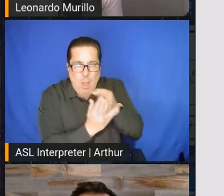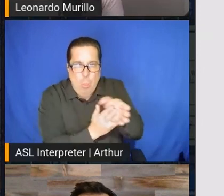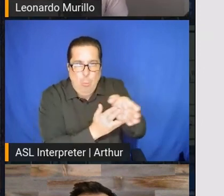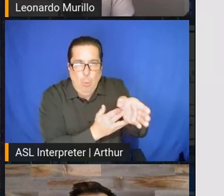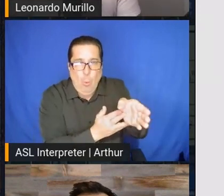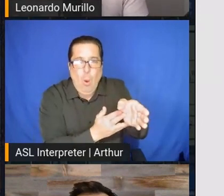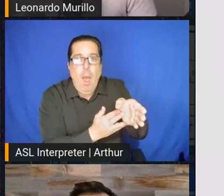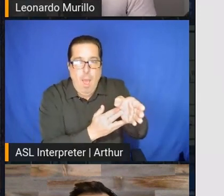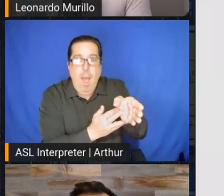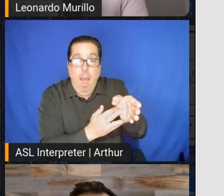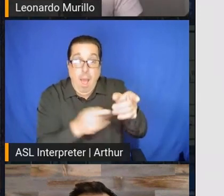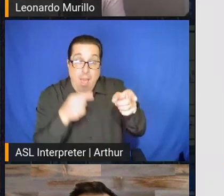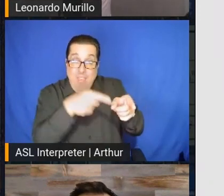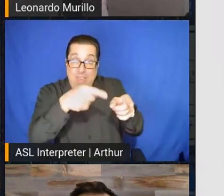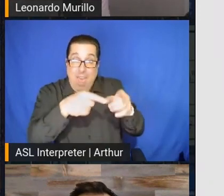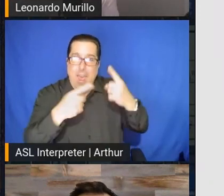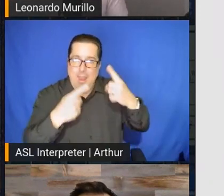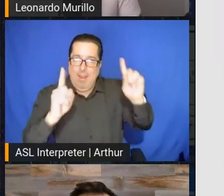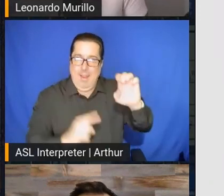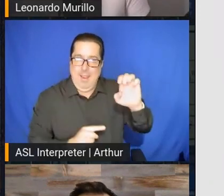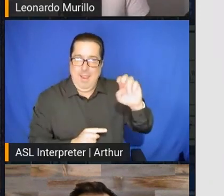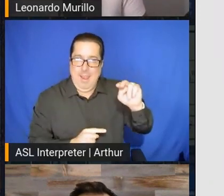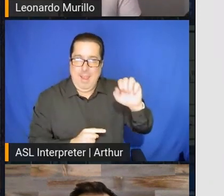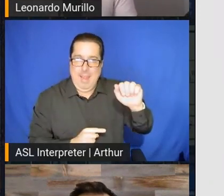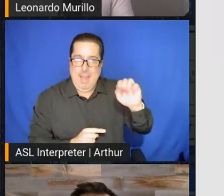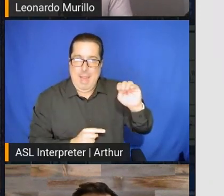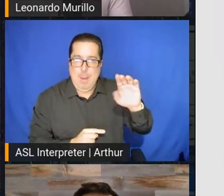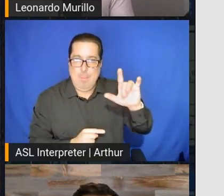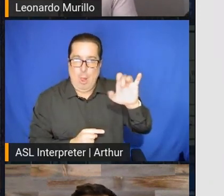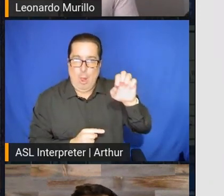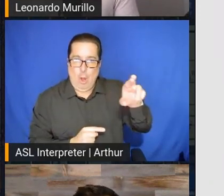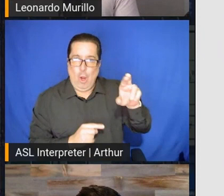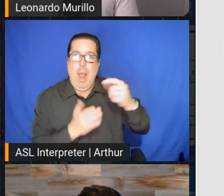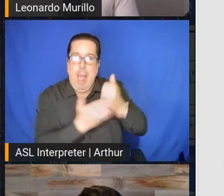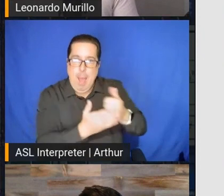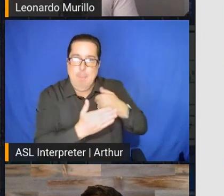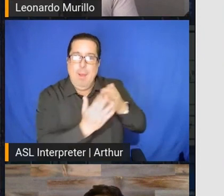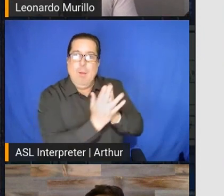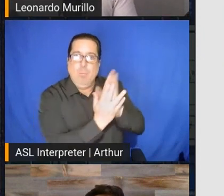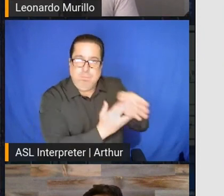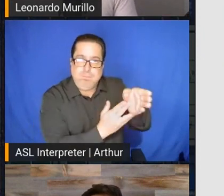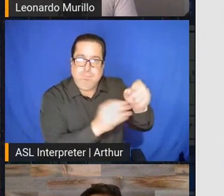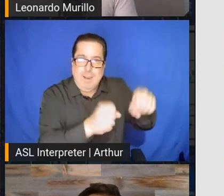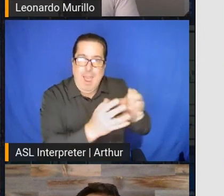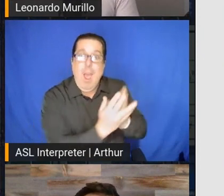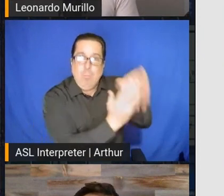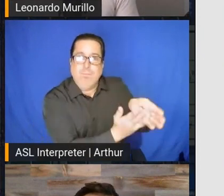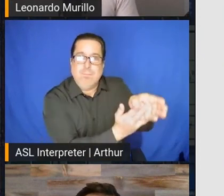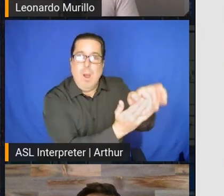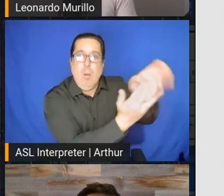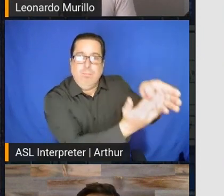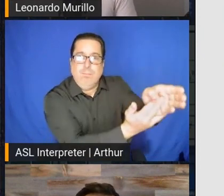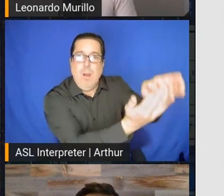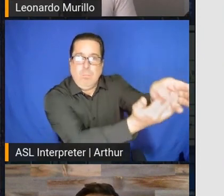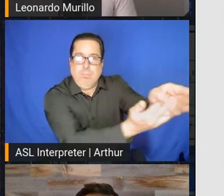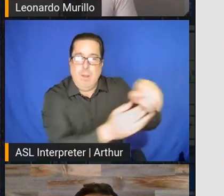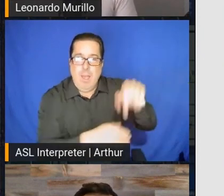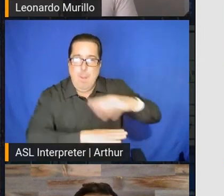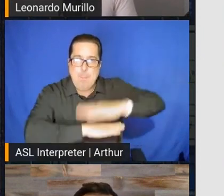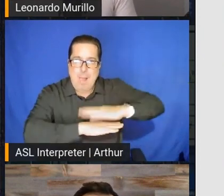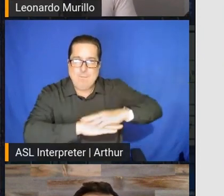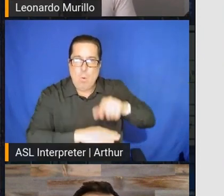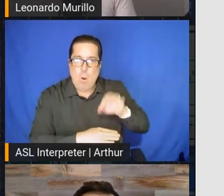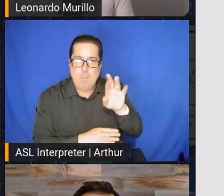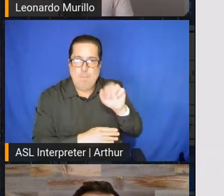I think what you're saying is absolutely right, right? It's a platform, it's a framework that allows teams